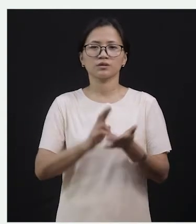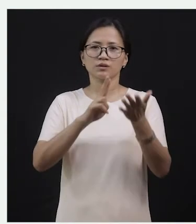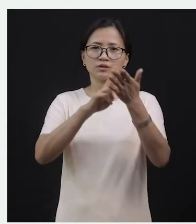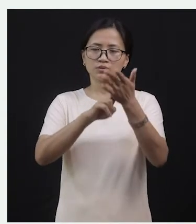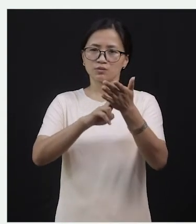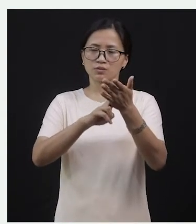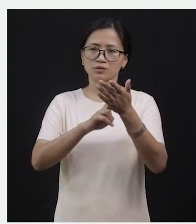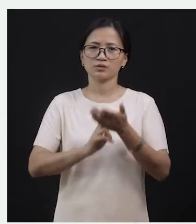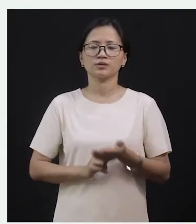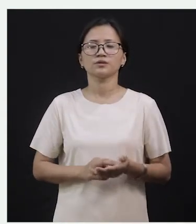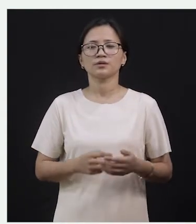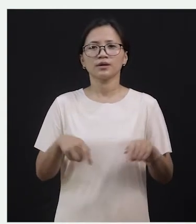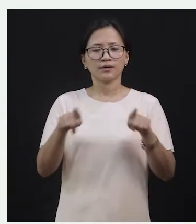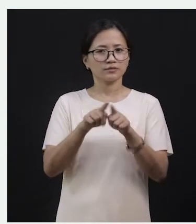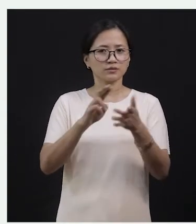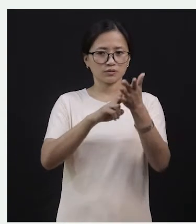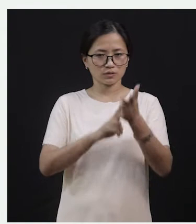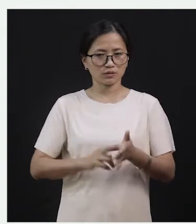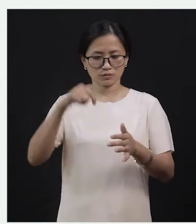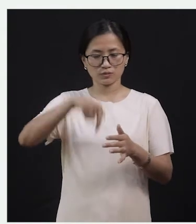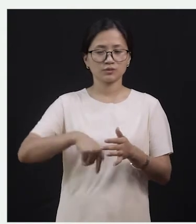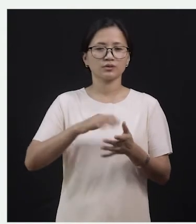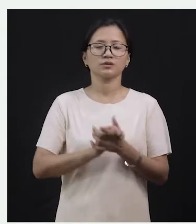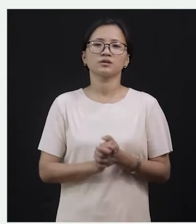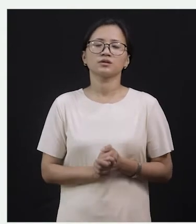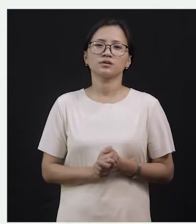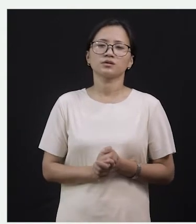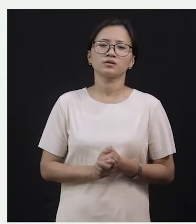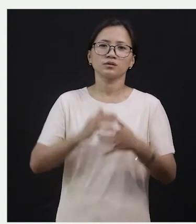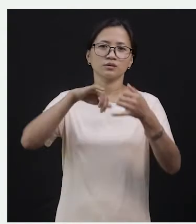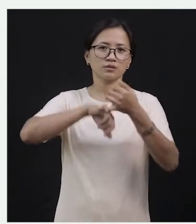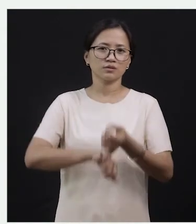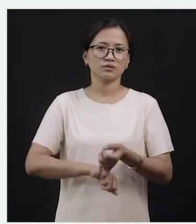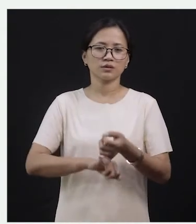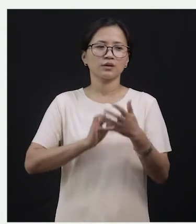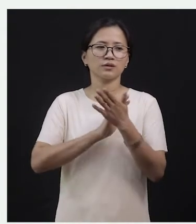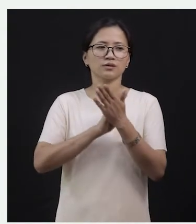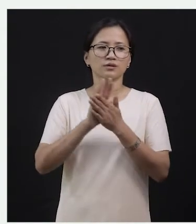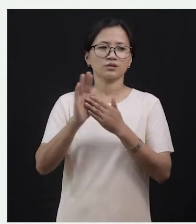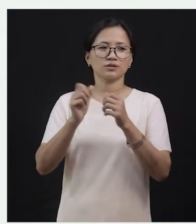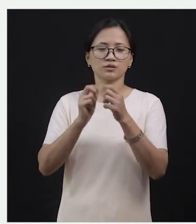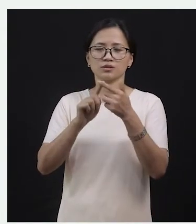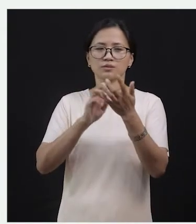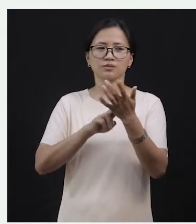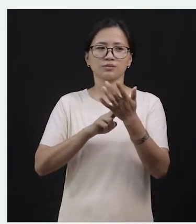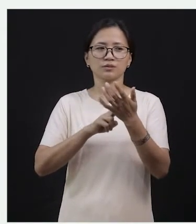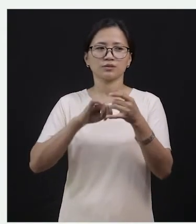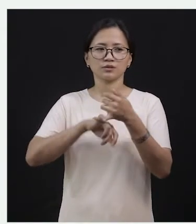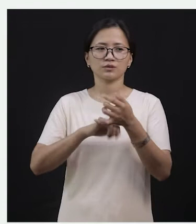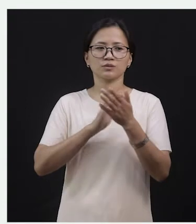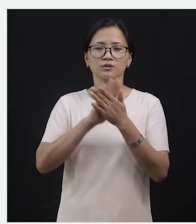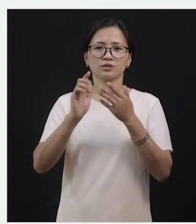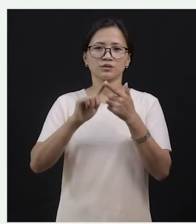northern hemisphere, and the down part below the green line is the southern hemisphere. So we have